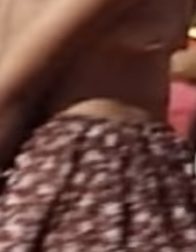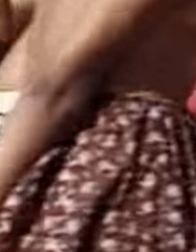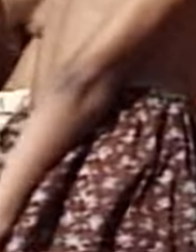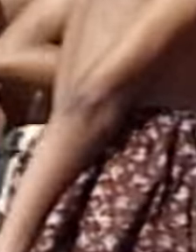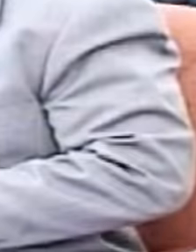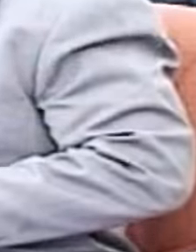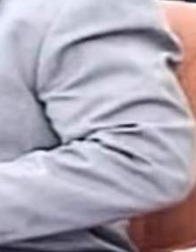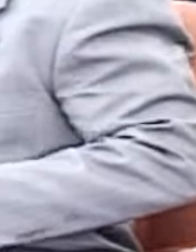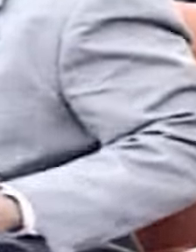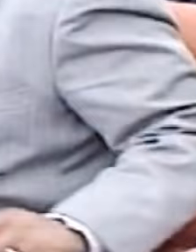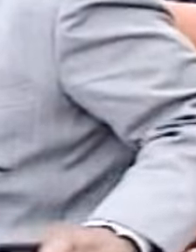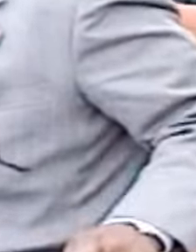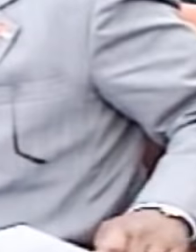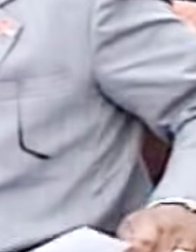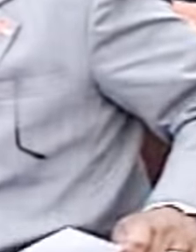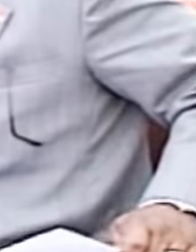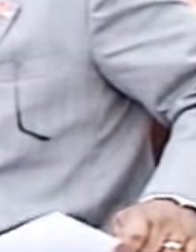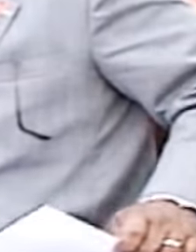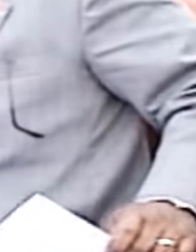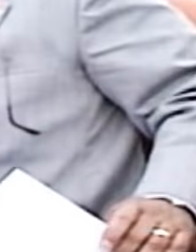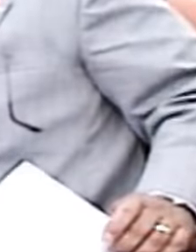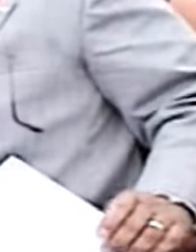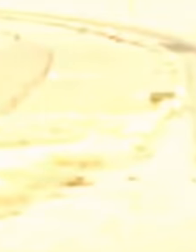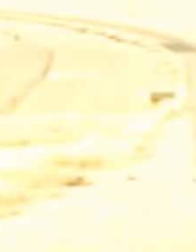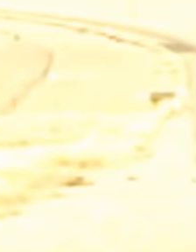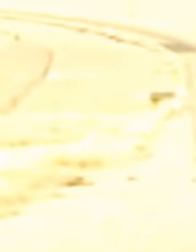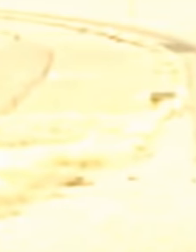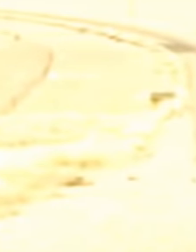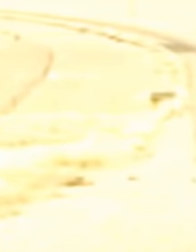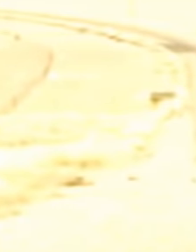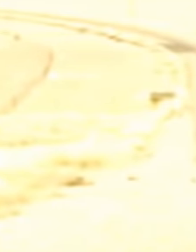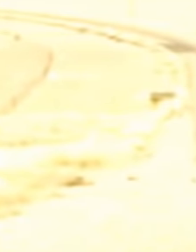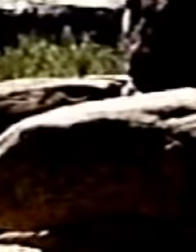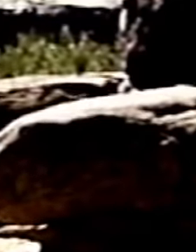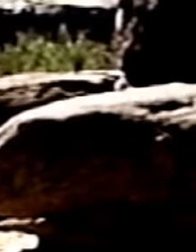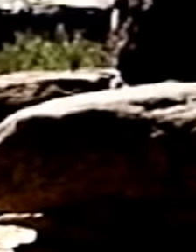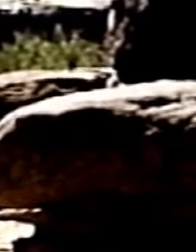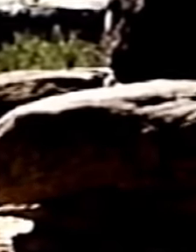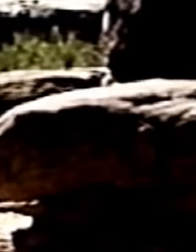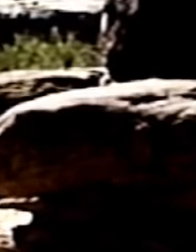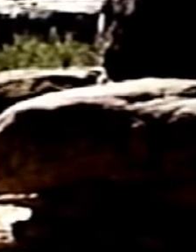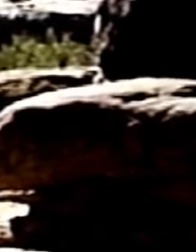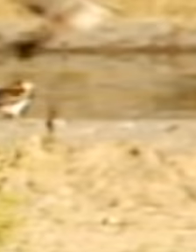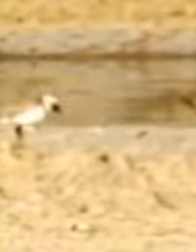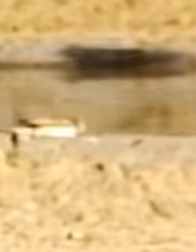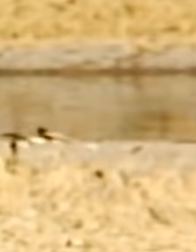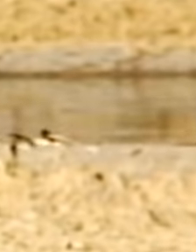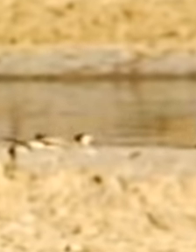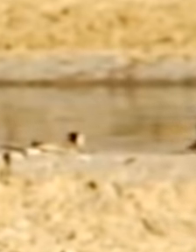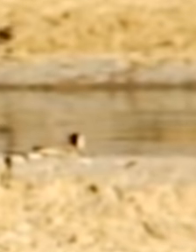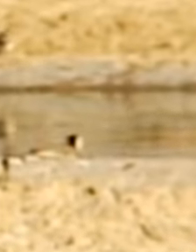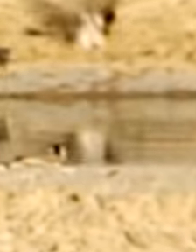2000, President Festus Mogae of Botswana and Thabo Mbeki of South Africa formally launched South Africa's first peace